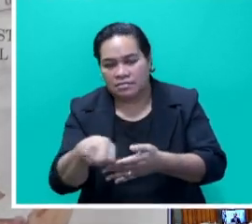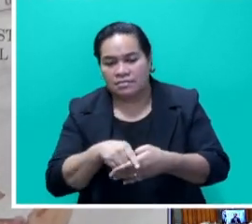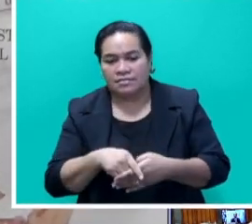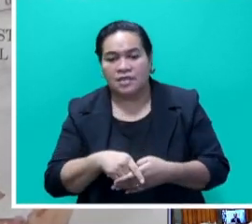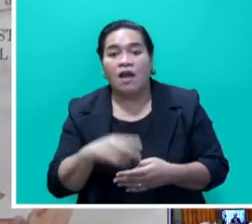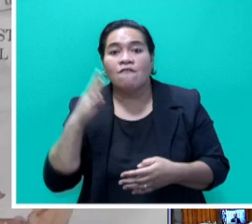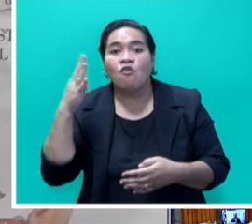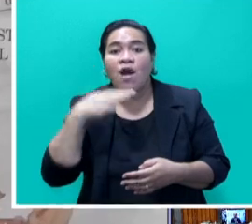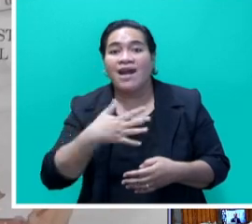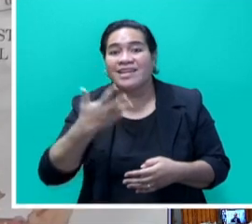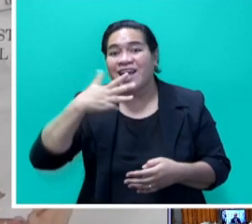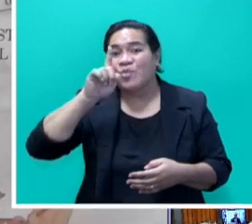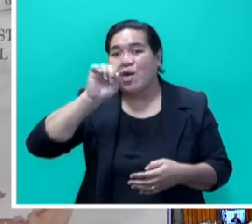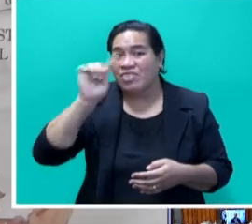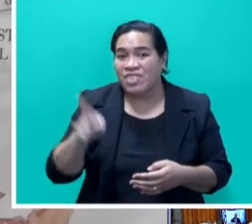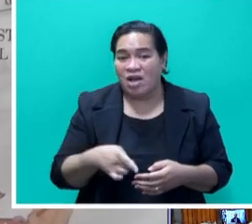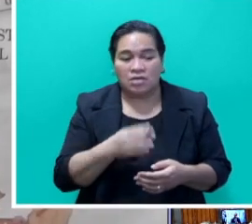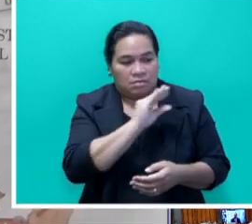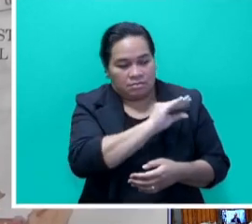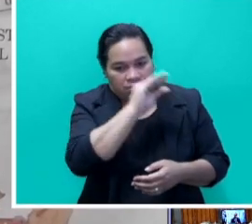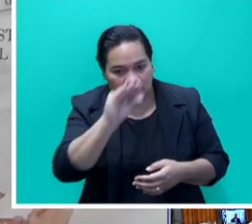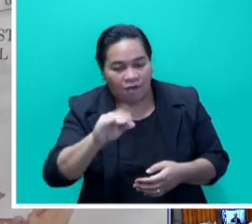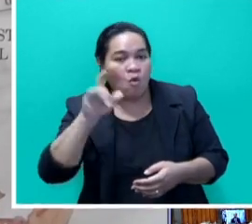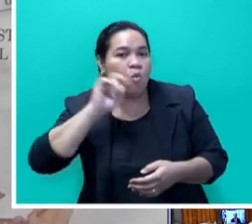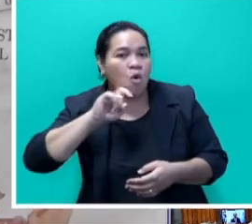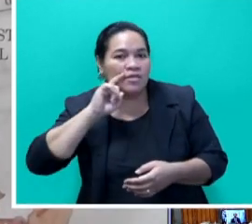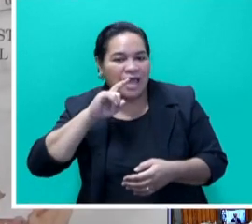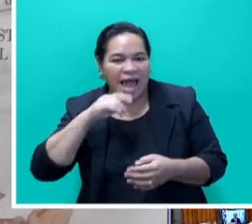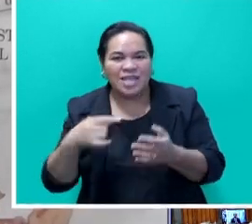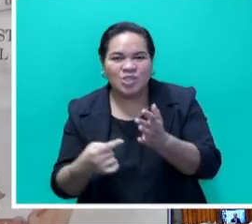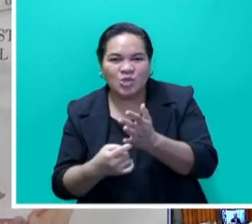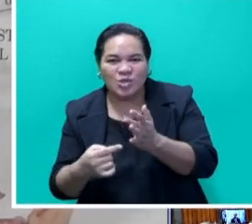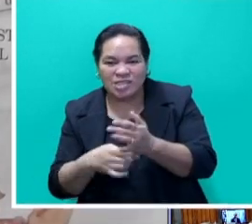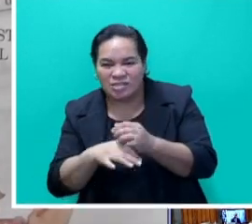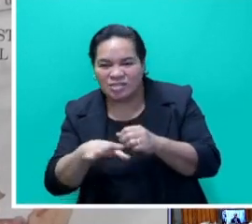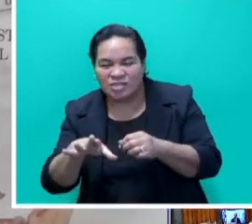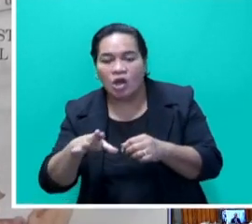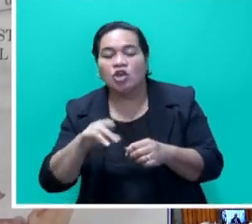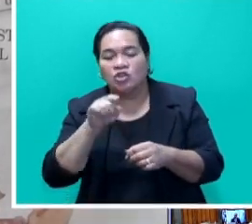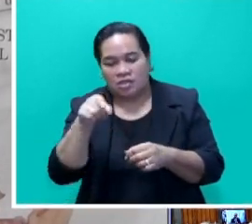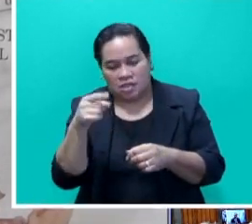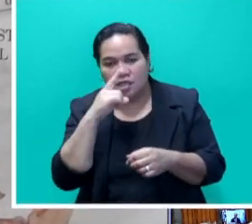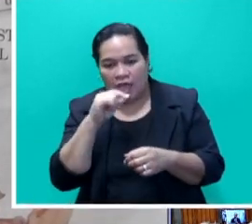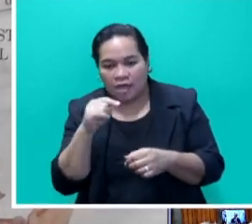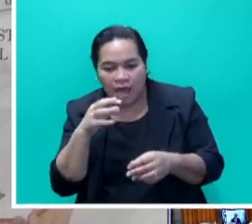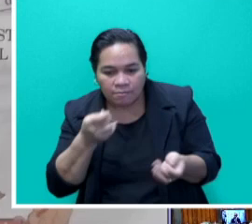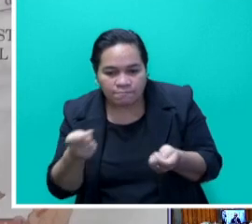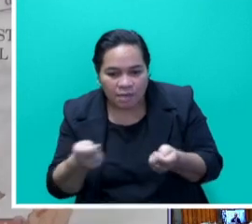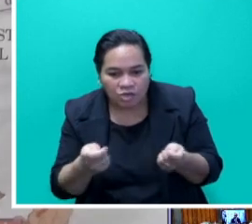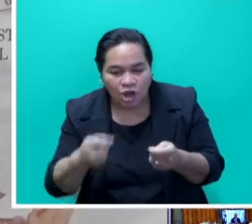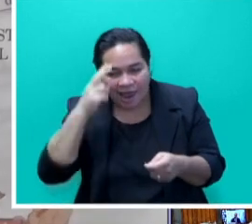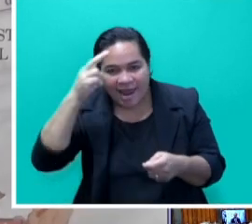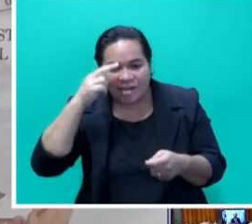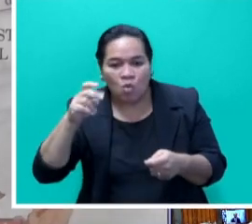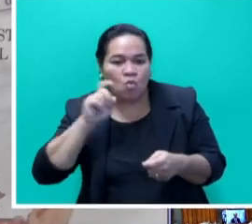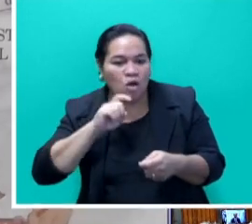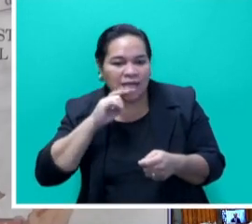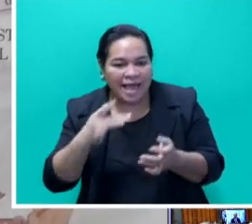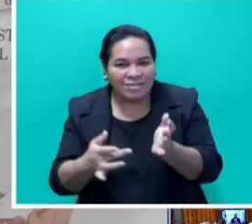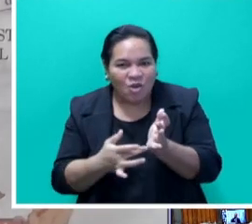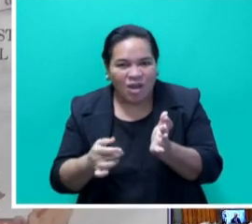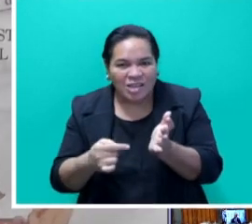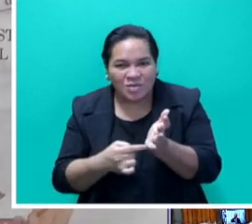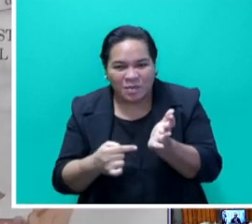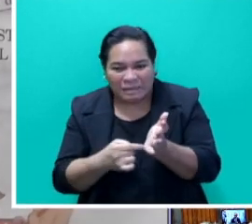491,000 has been allocated to the Department of Water and Sewerage to deliver its role of formulating and managing national water and sanitation policies,